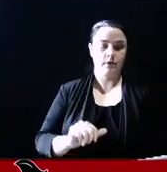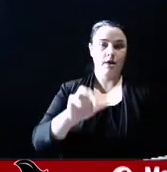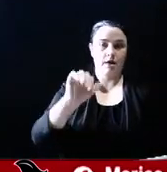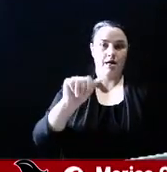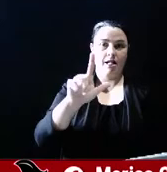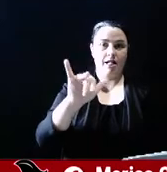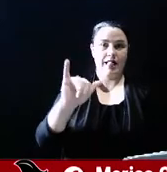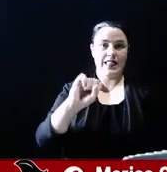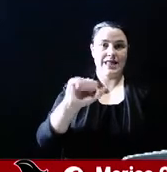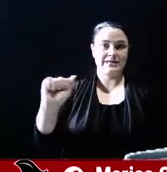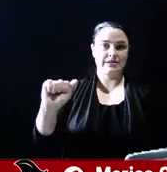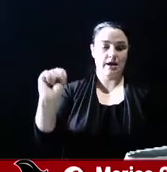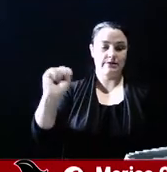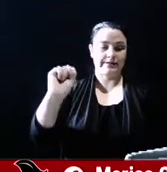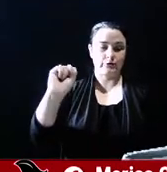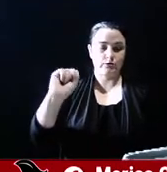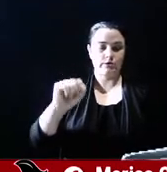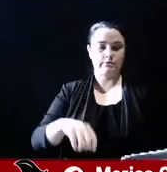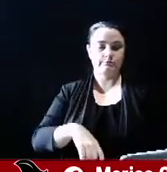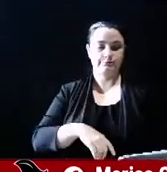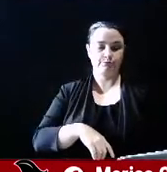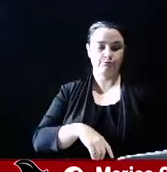Alyssa Ray St. Julian.